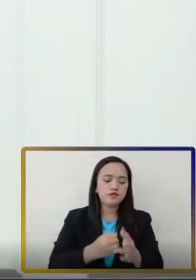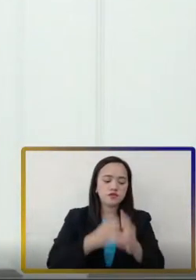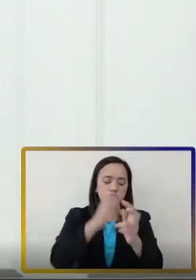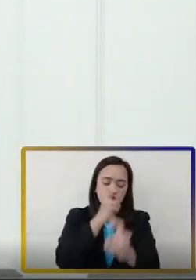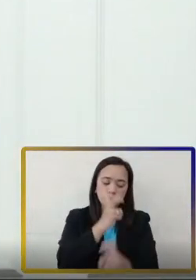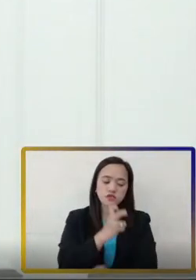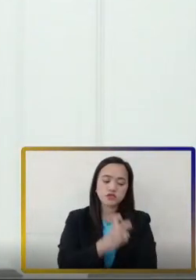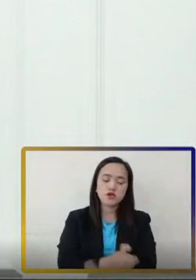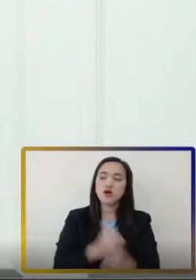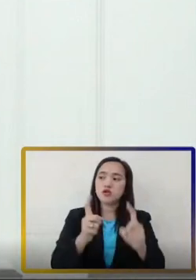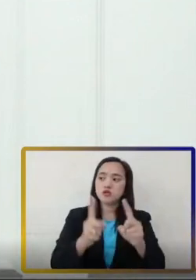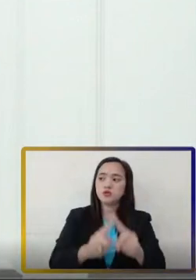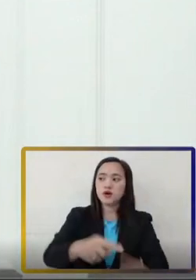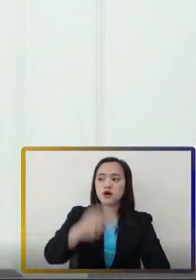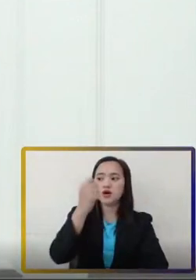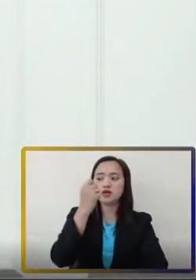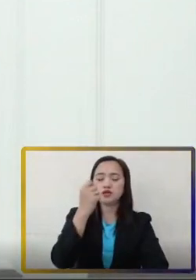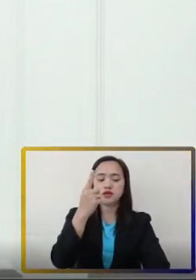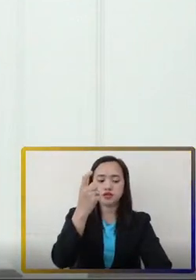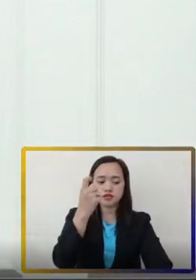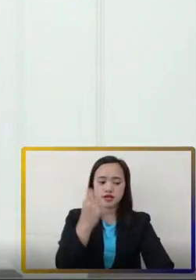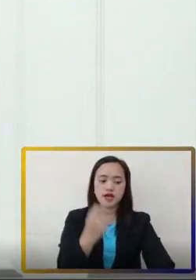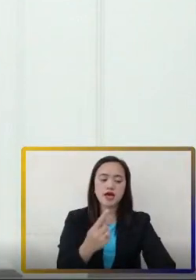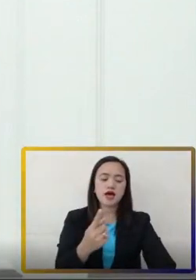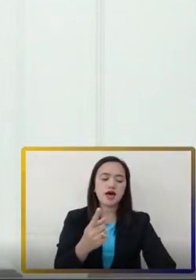even when it's hard to